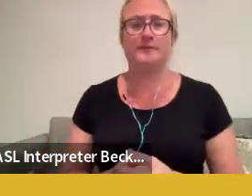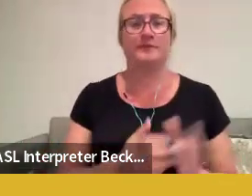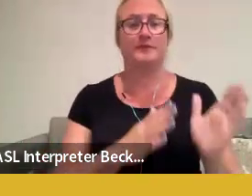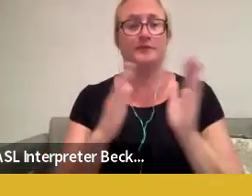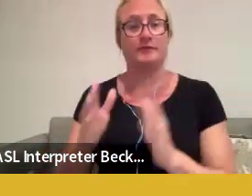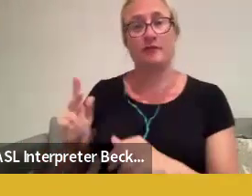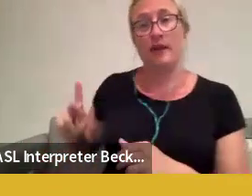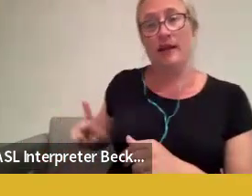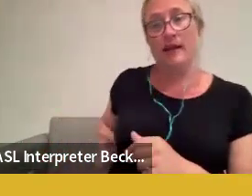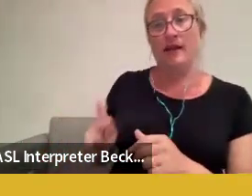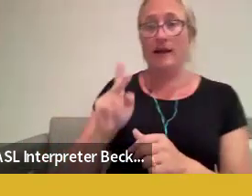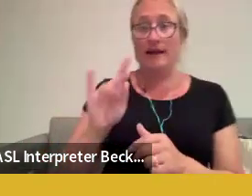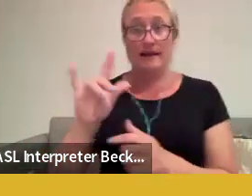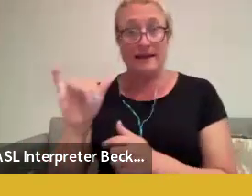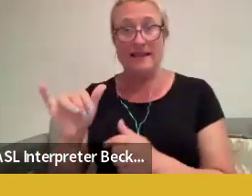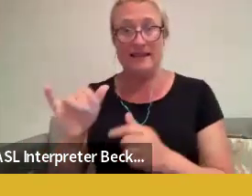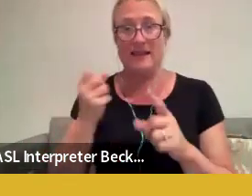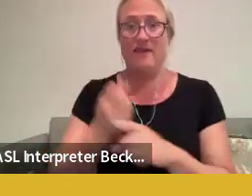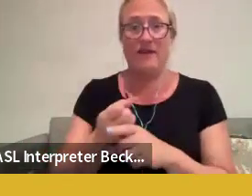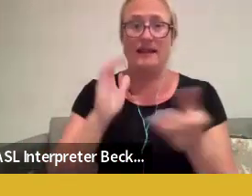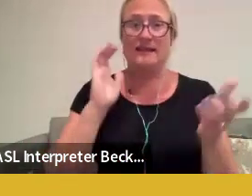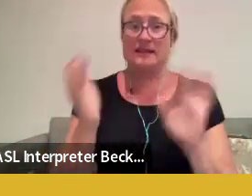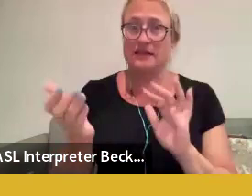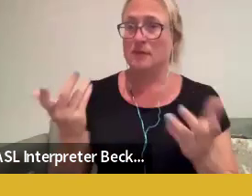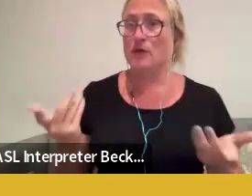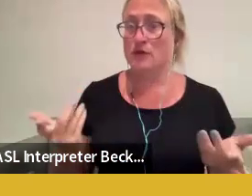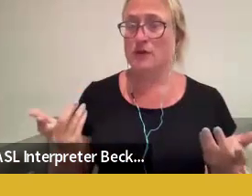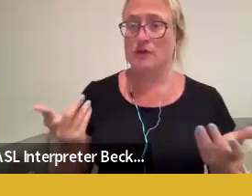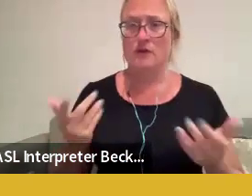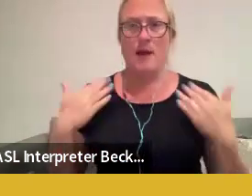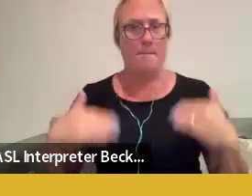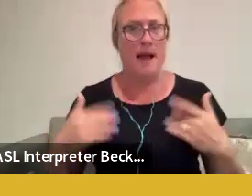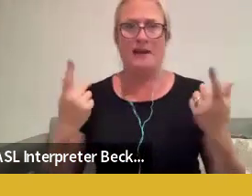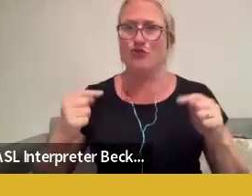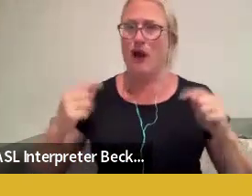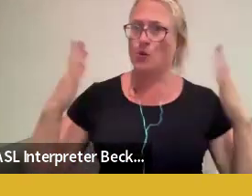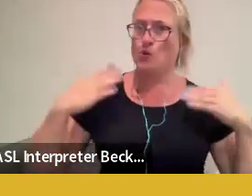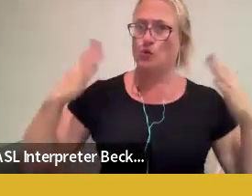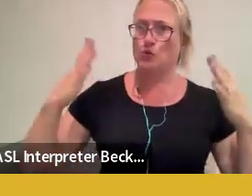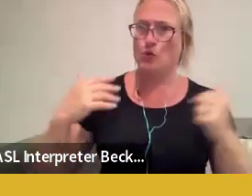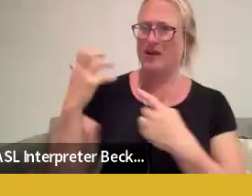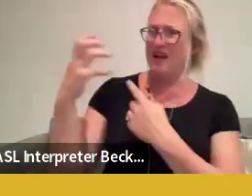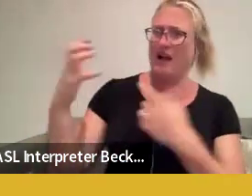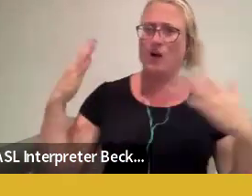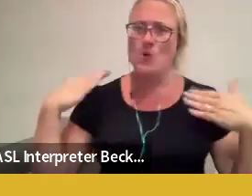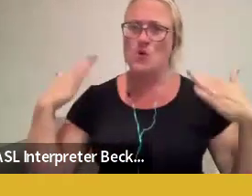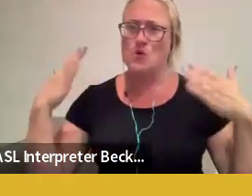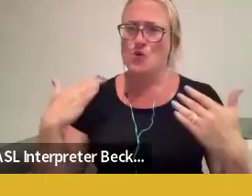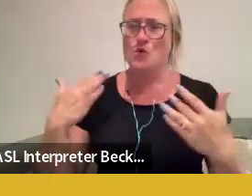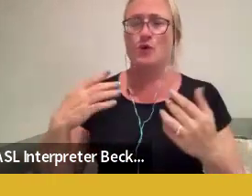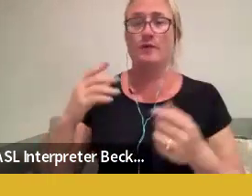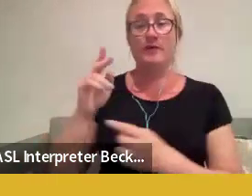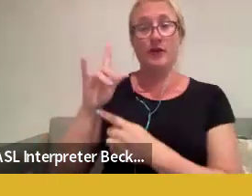Kidneys is affected similarly. So again, if your body is working so hard to cool itself down, then it might be sending less resources to